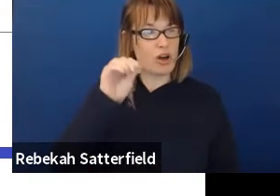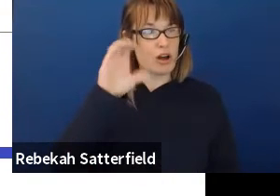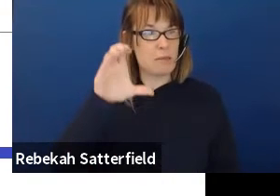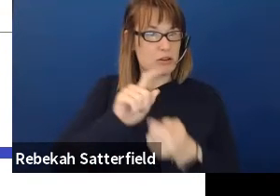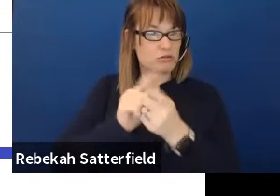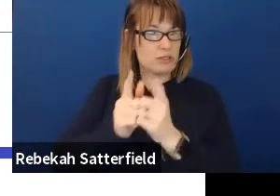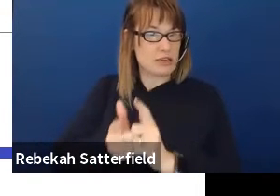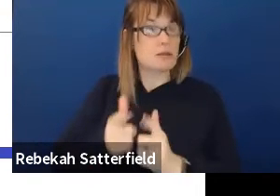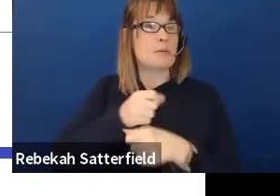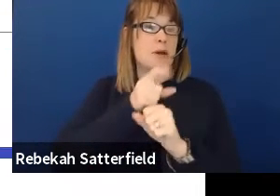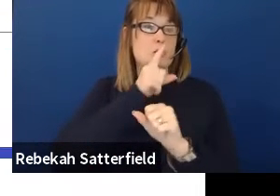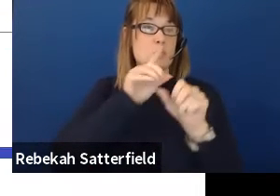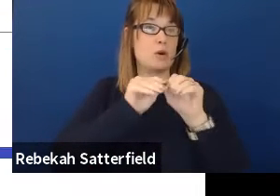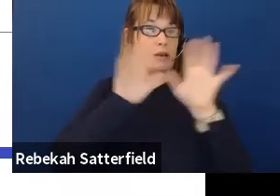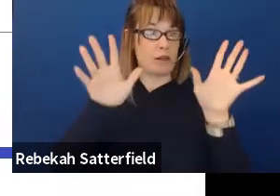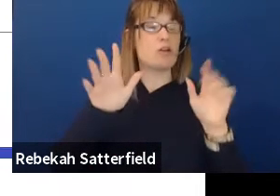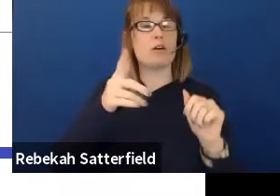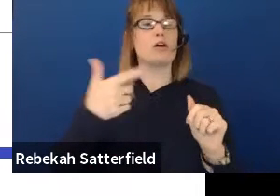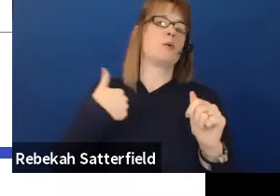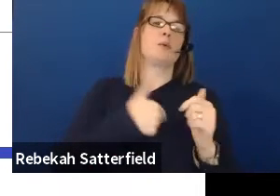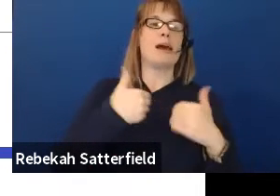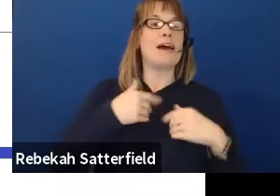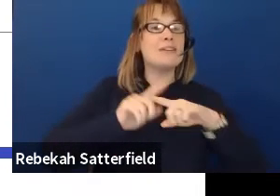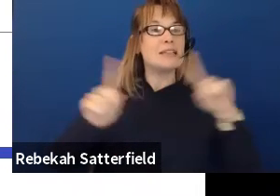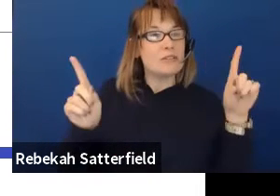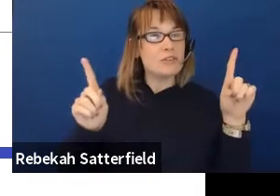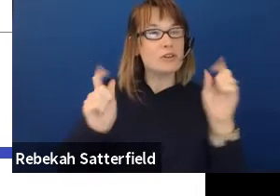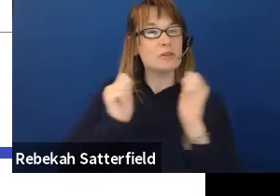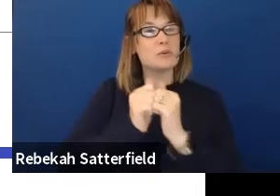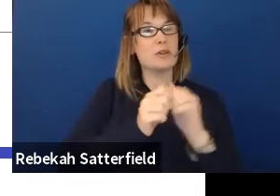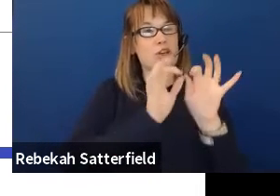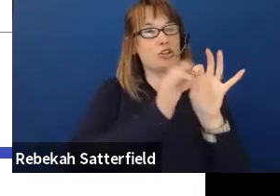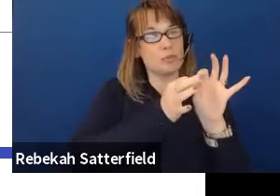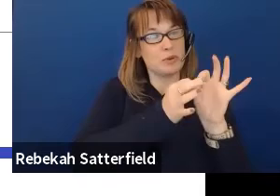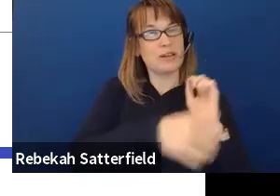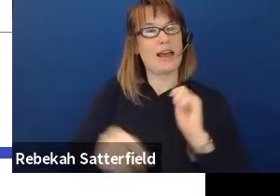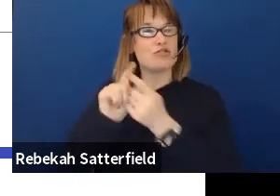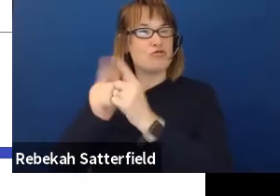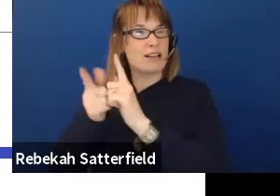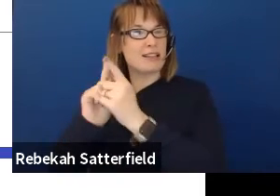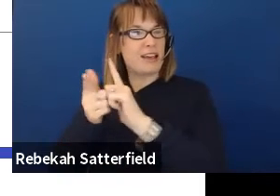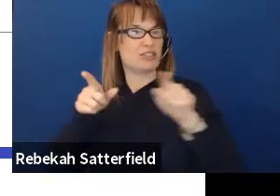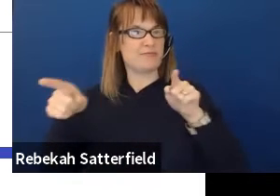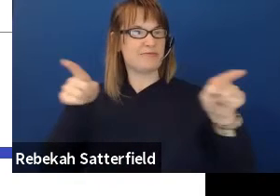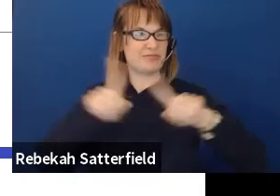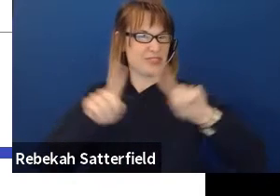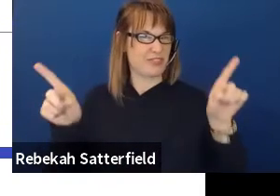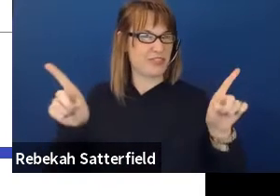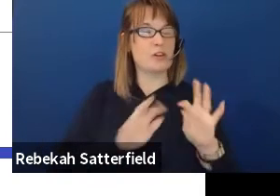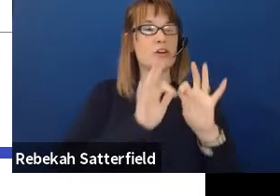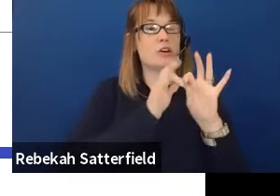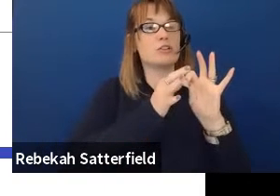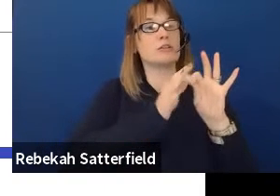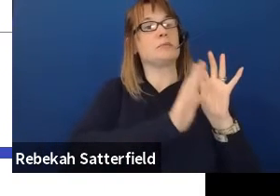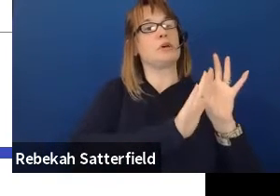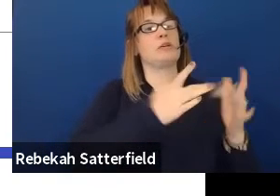of clarification here: there is a difference between interpretation and translation. Interpretation